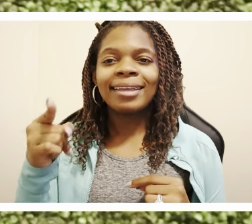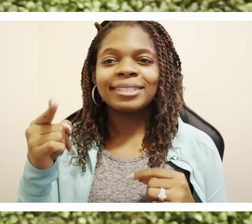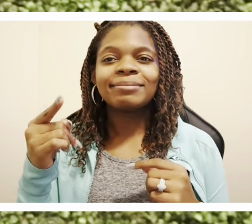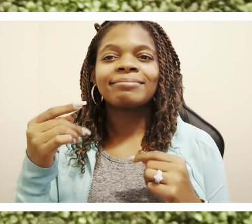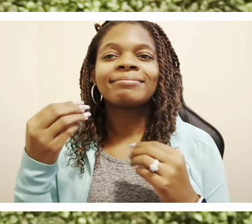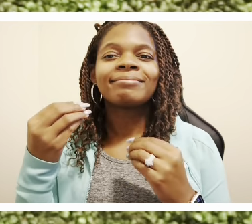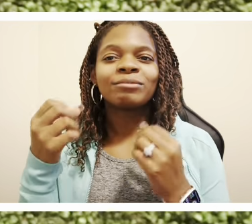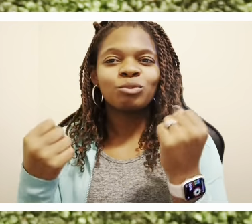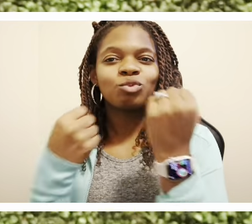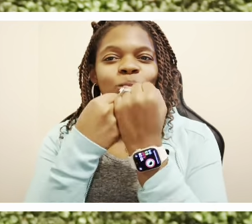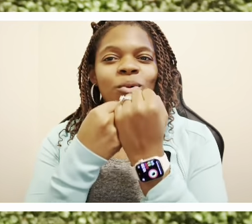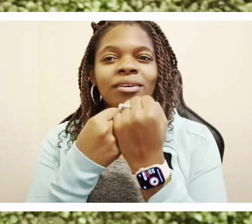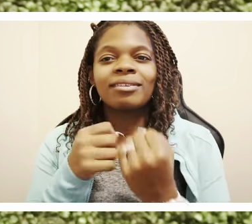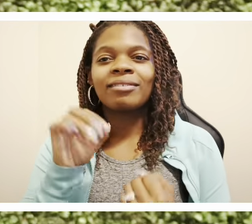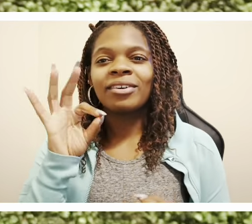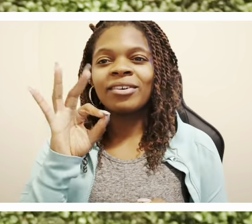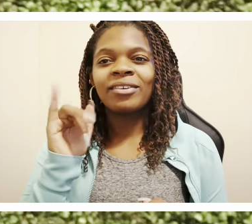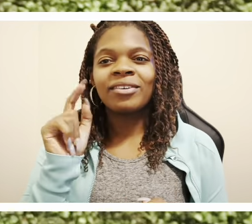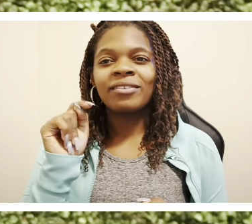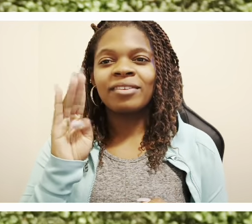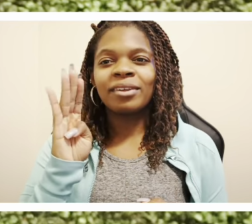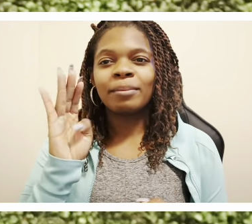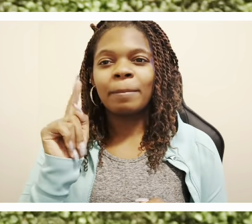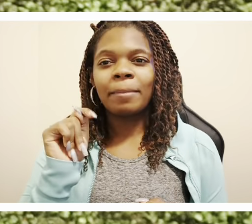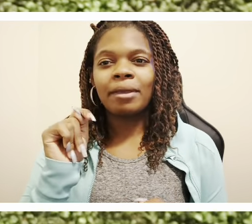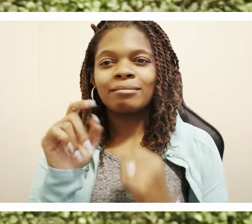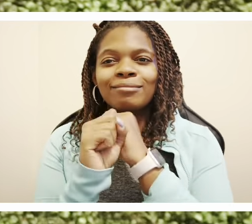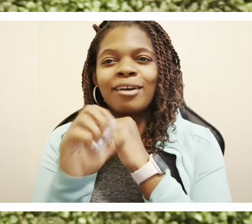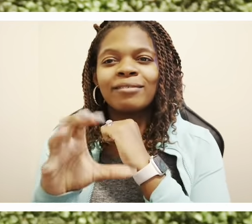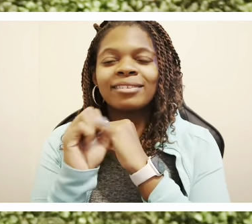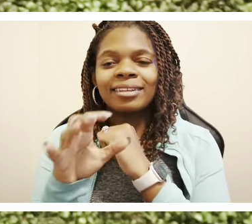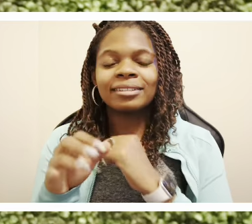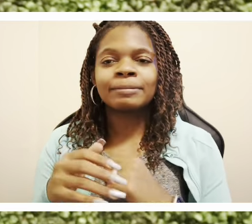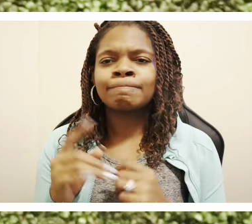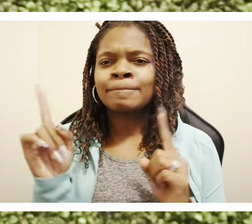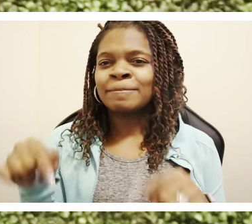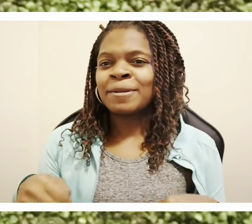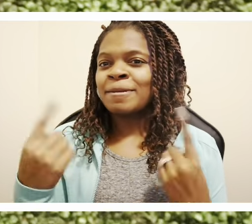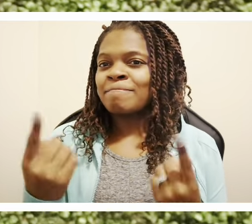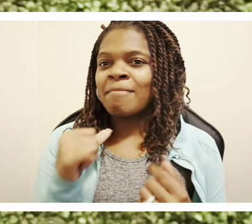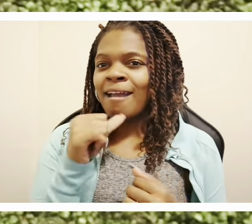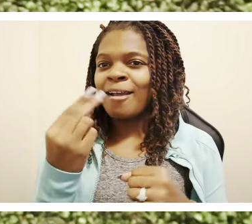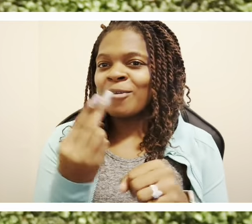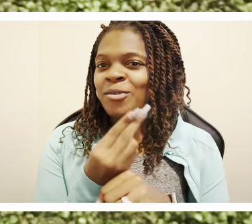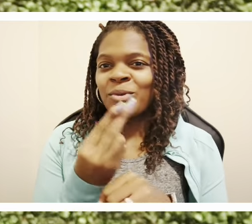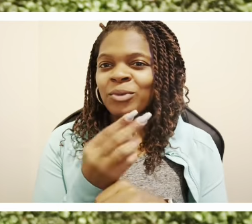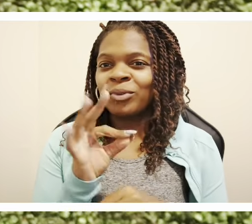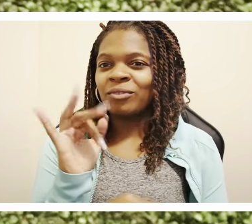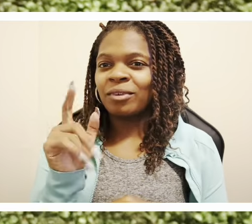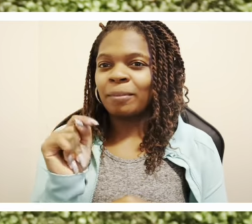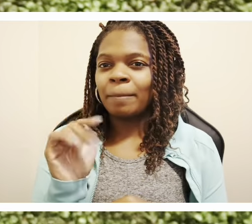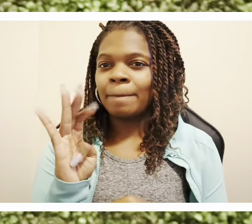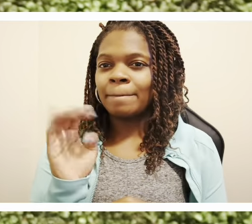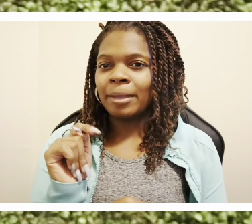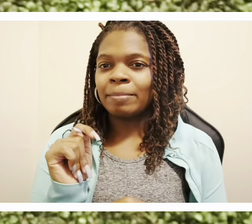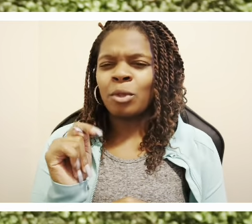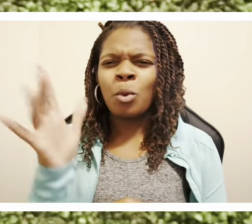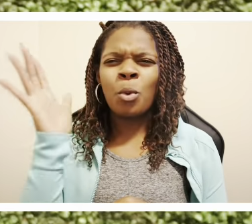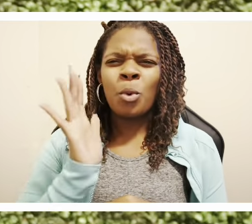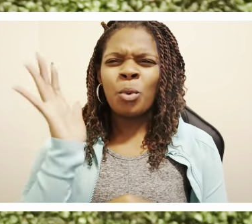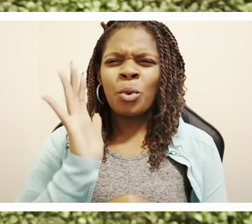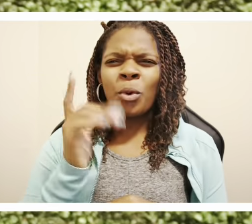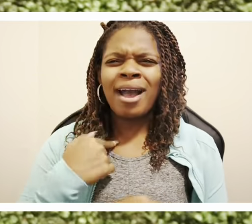out. I do a comparison for the Fitbit because I haven't used a Fitbit in a while, in some years. I started wearing